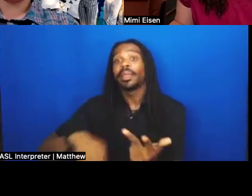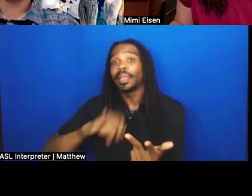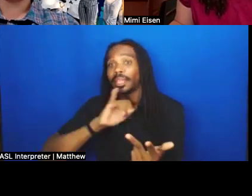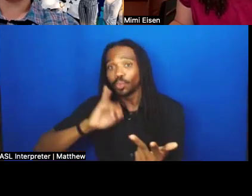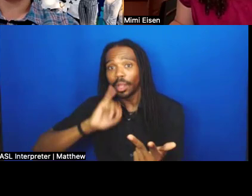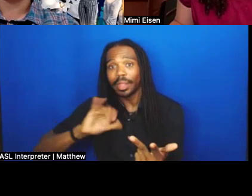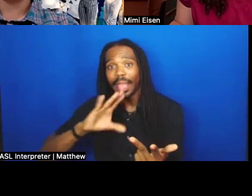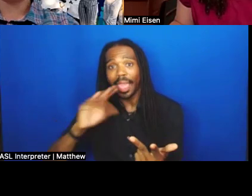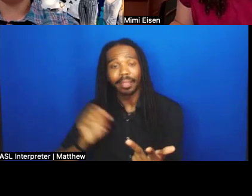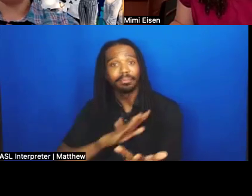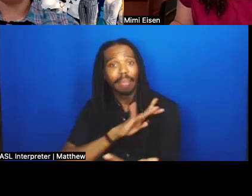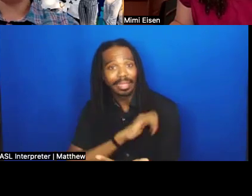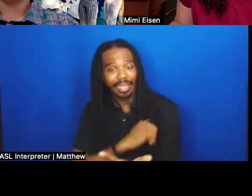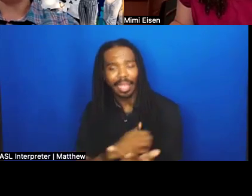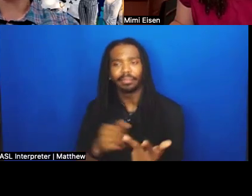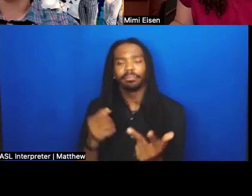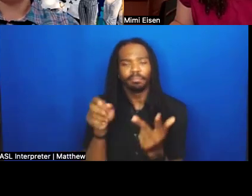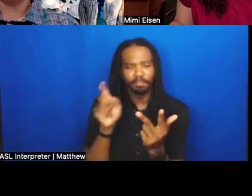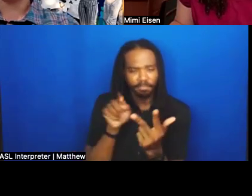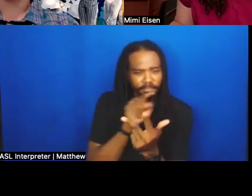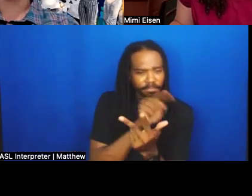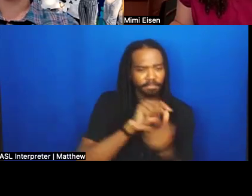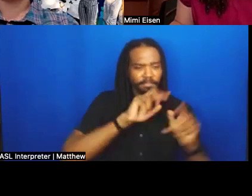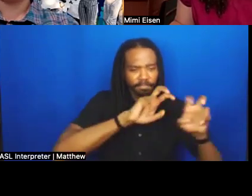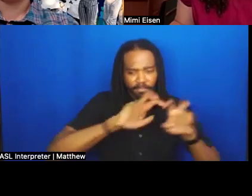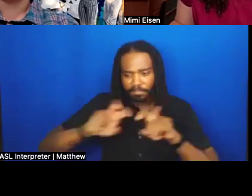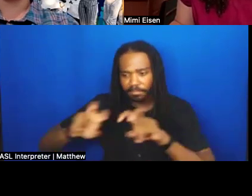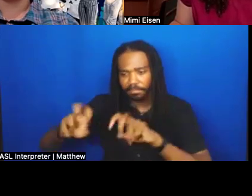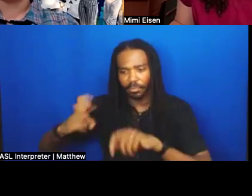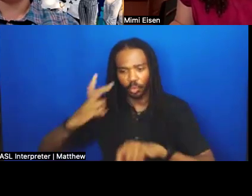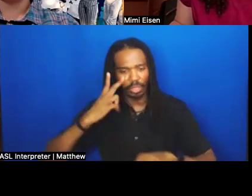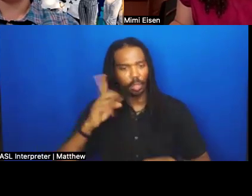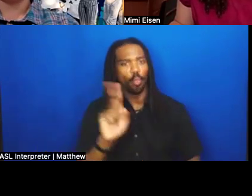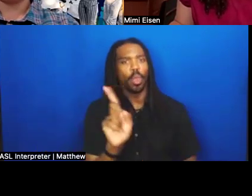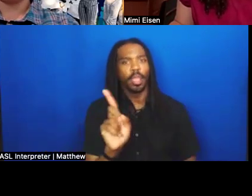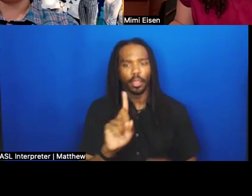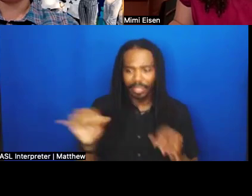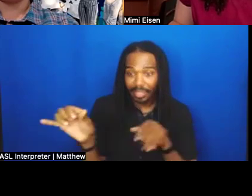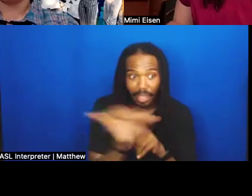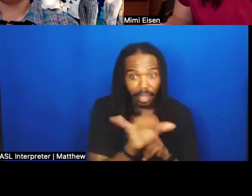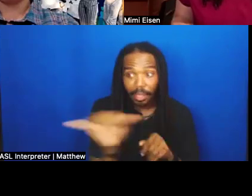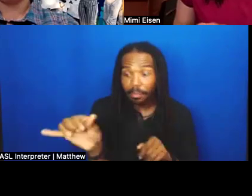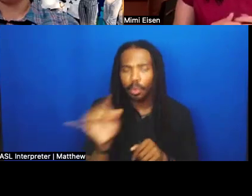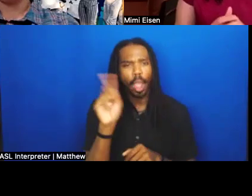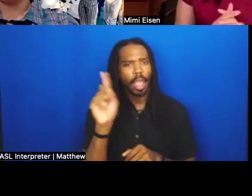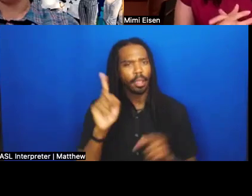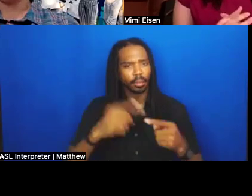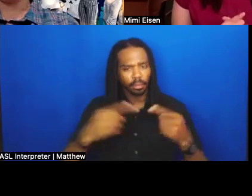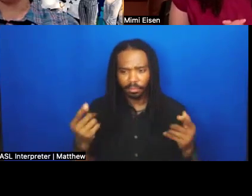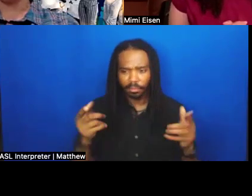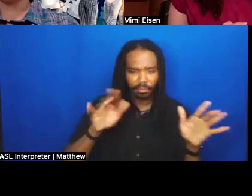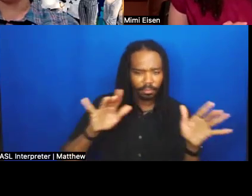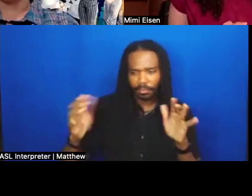for reoccurring patterns and themes, right? They ask questions like, is there an outside power that takes control